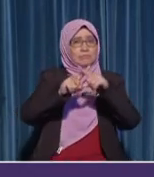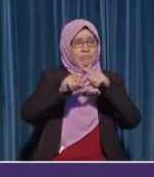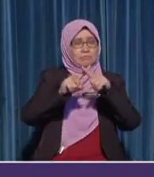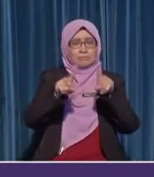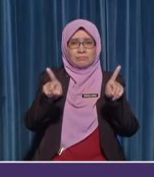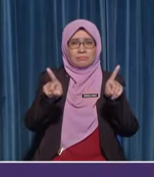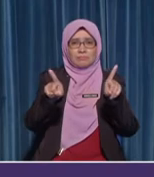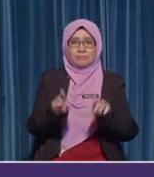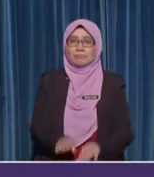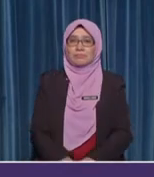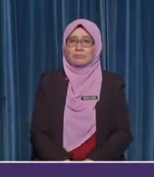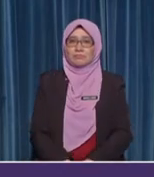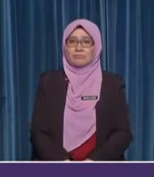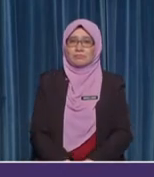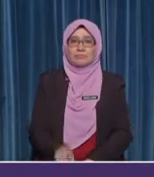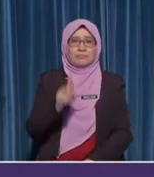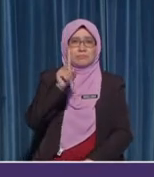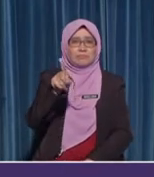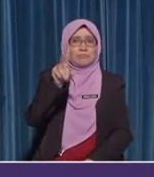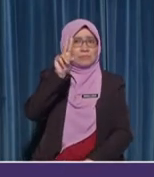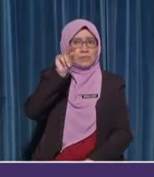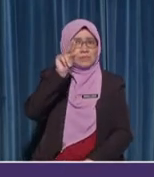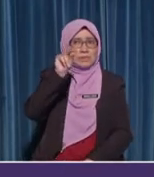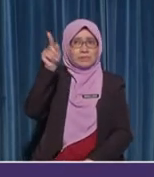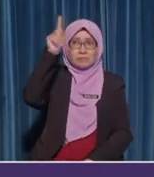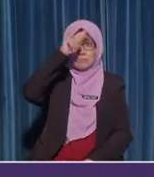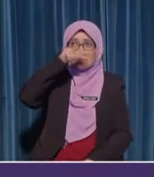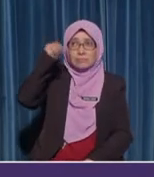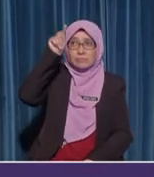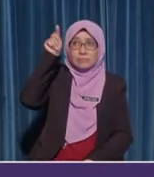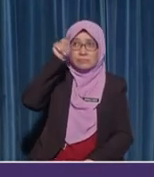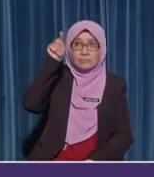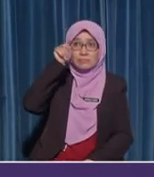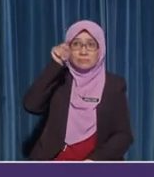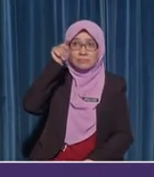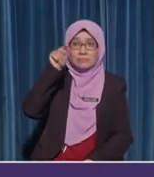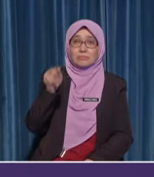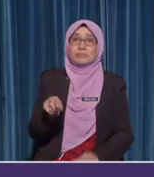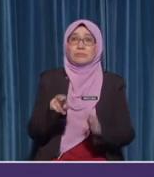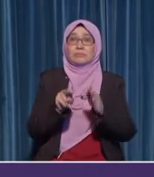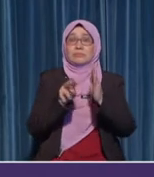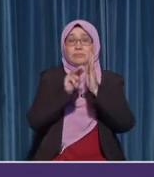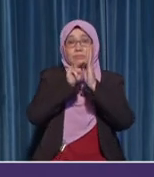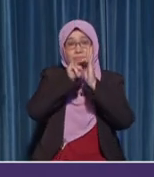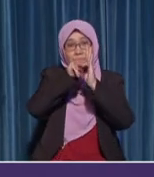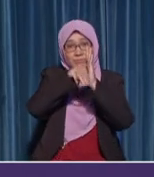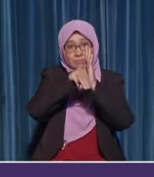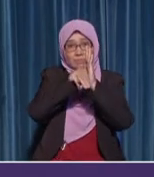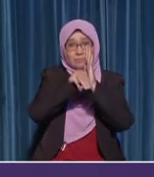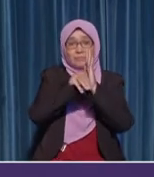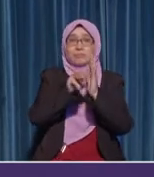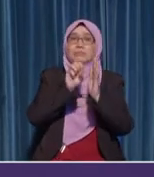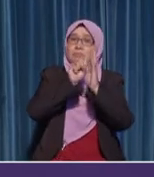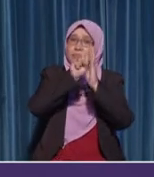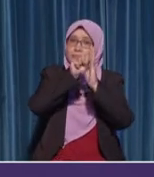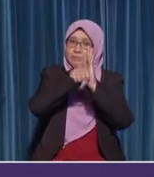But there are no graduations, hour hand, minute hand, and second